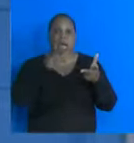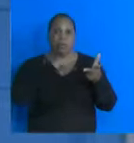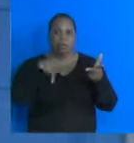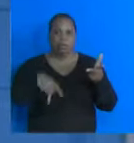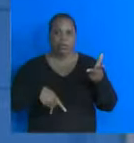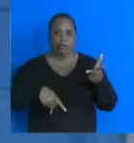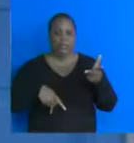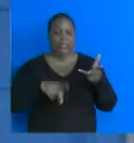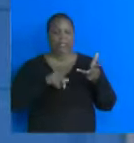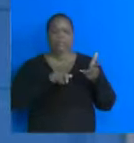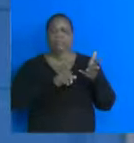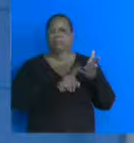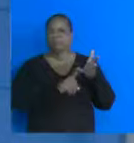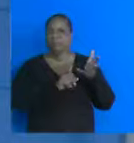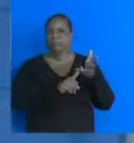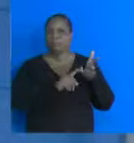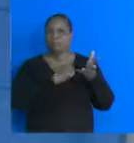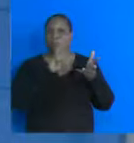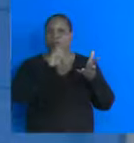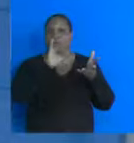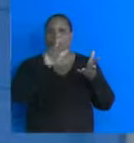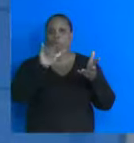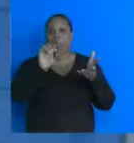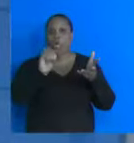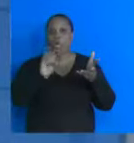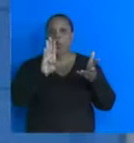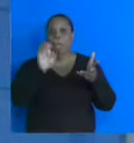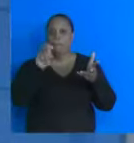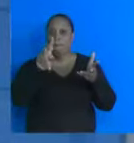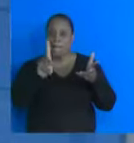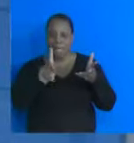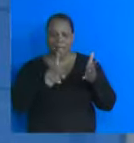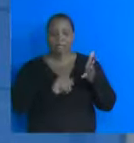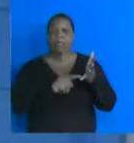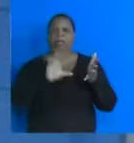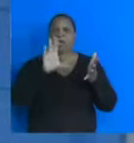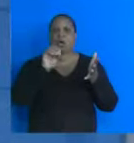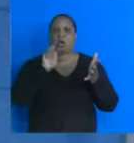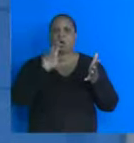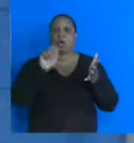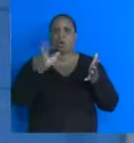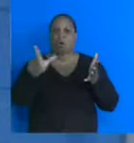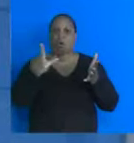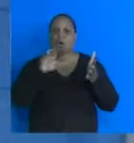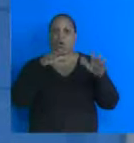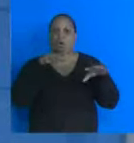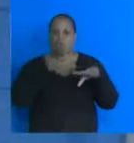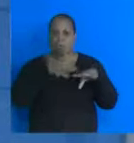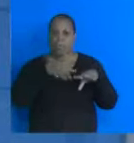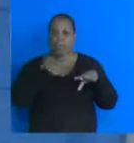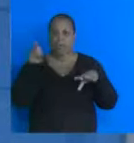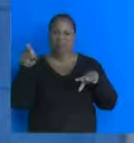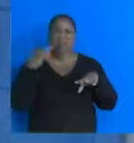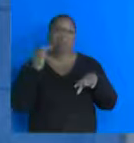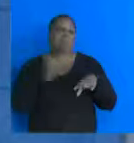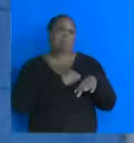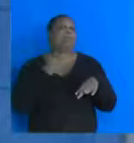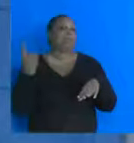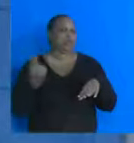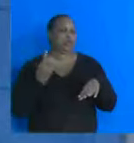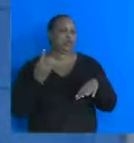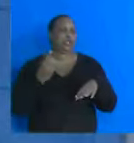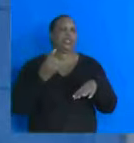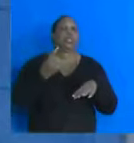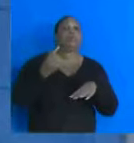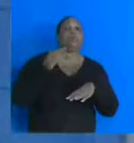Club, Willow Bank Resort, Coral Beach and Tennis Club, available to members only,